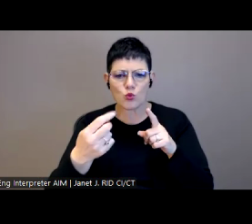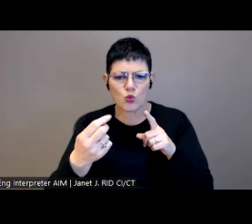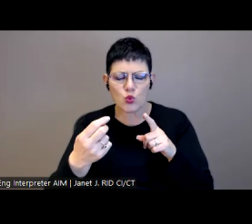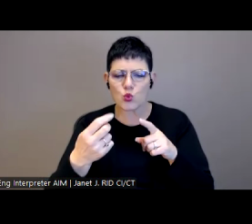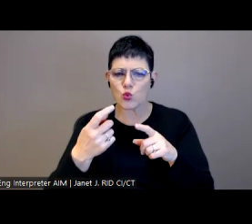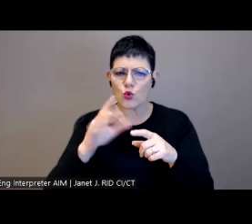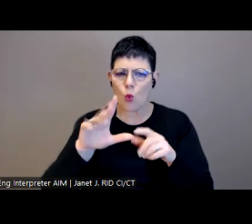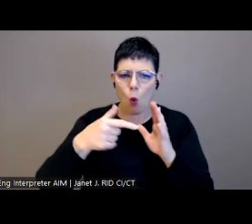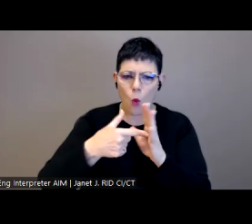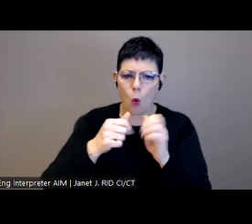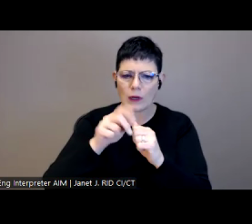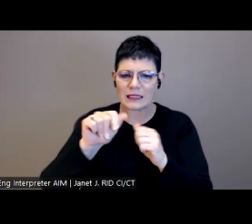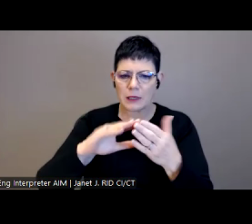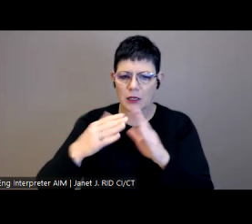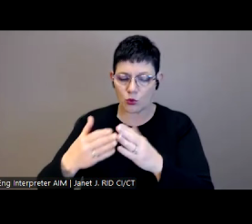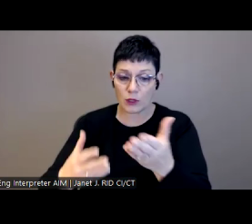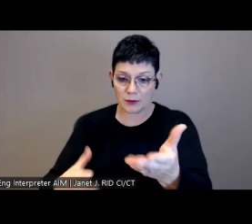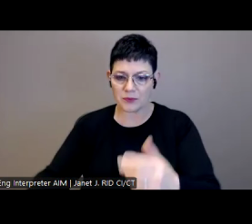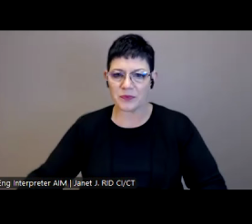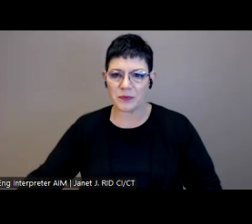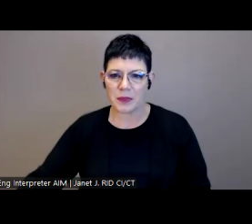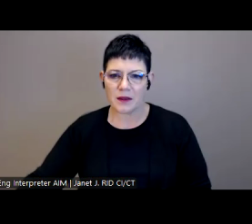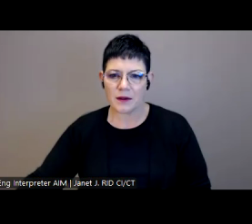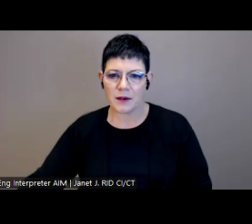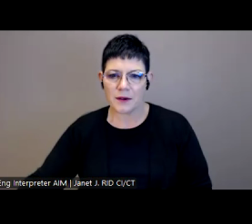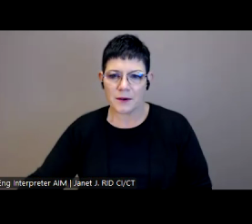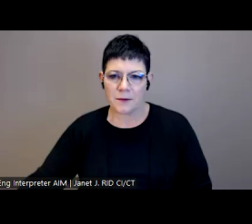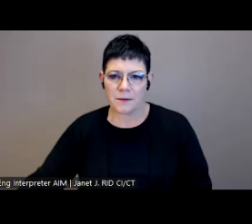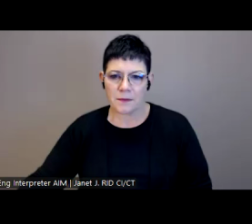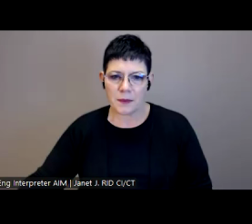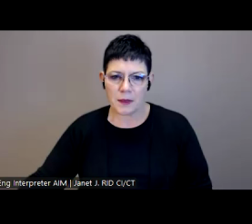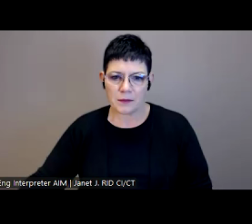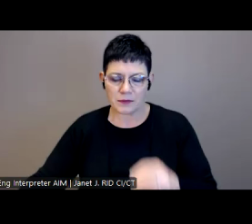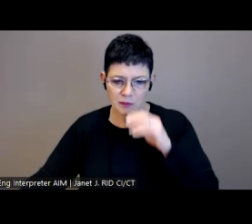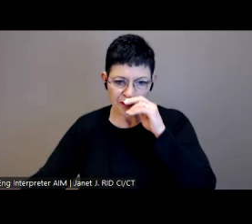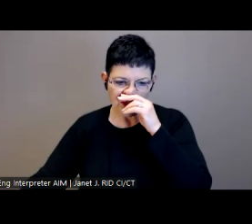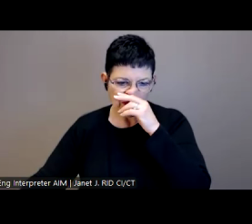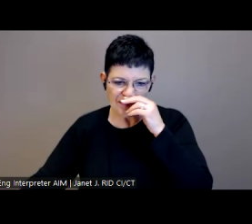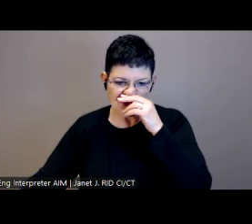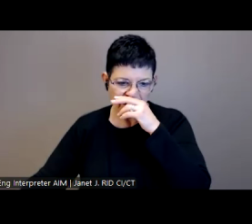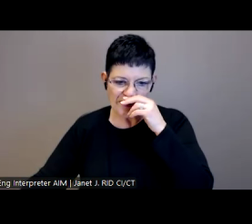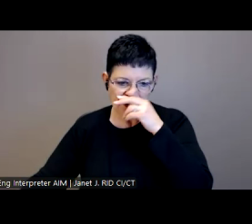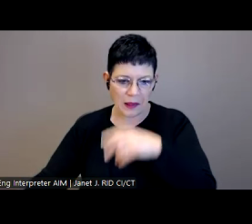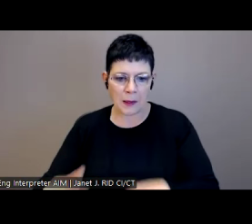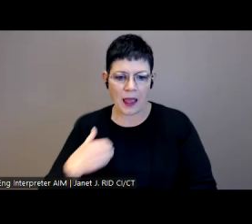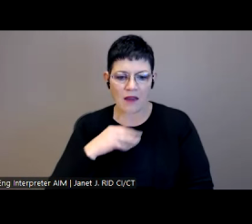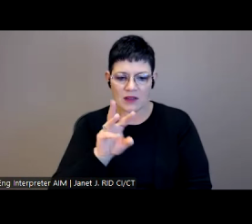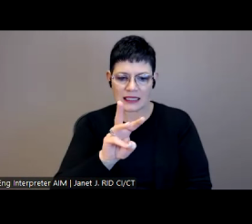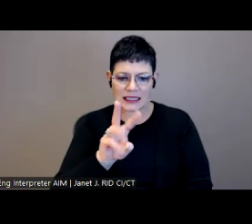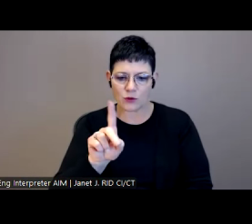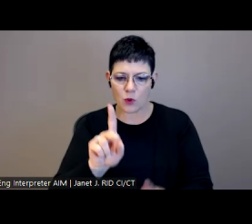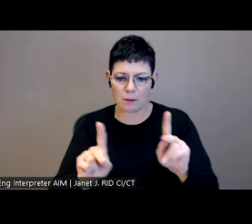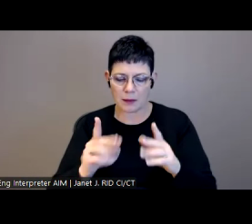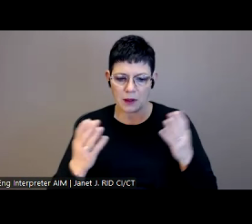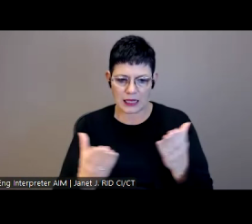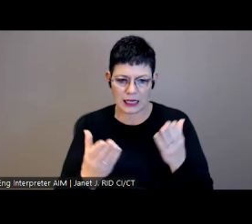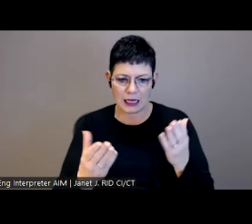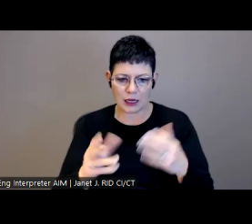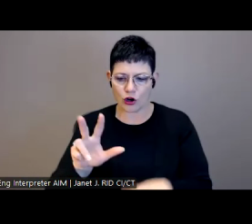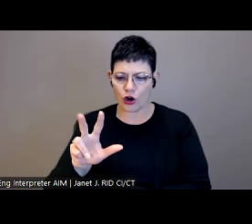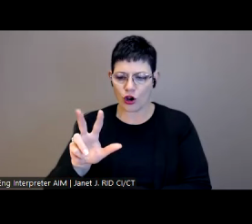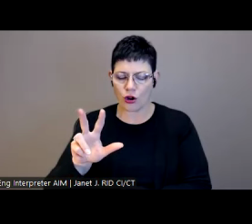have just shy of half of the number of folks here. We have 61 people online with us and